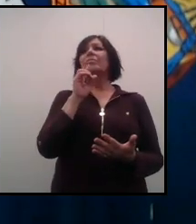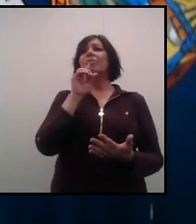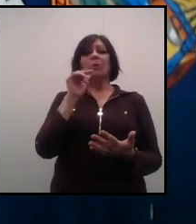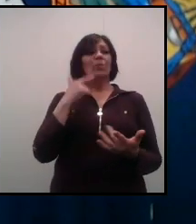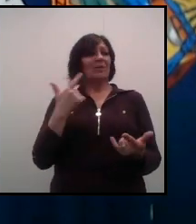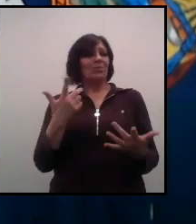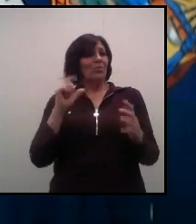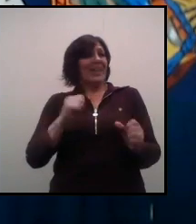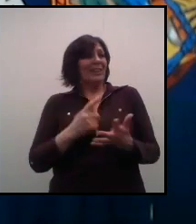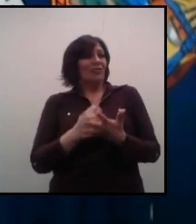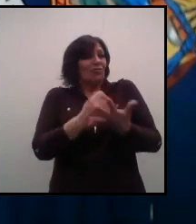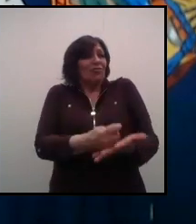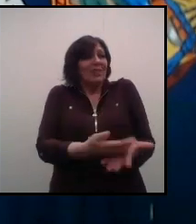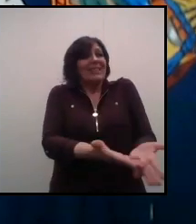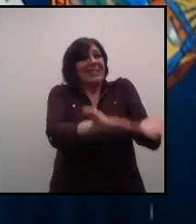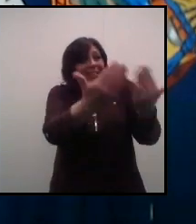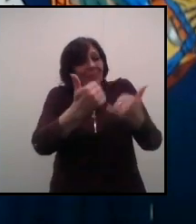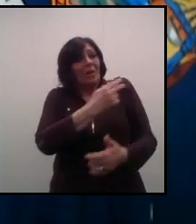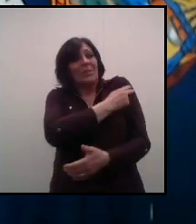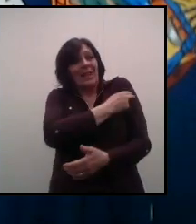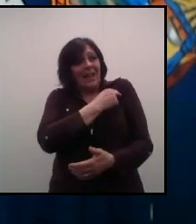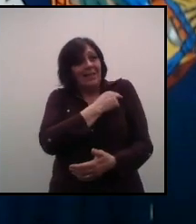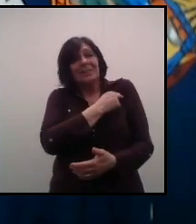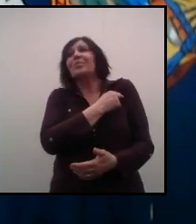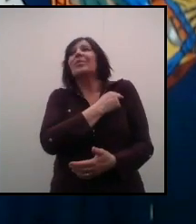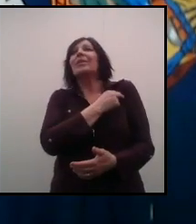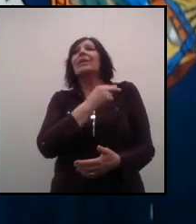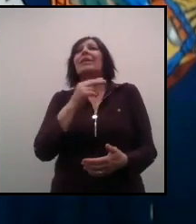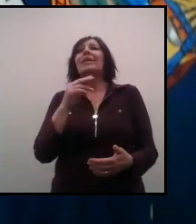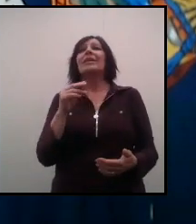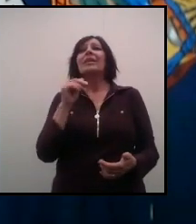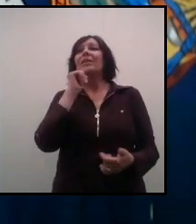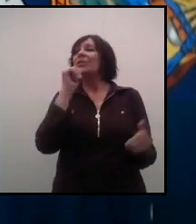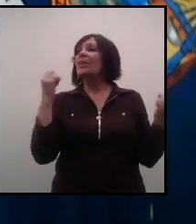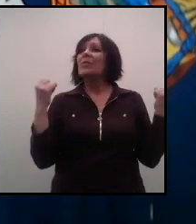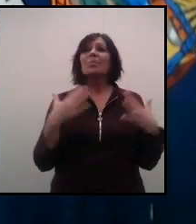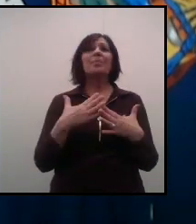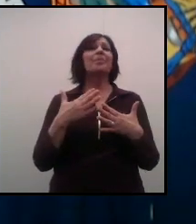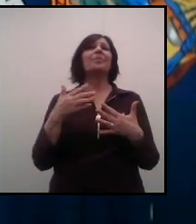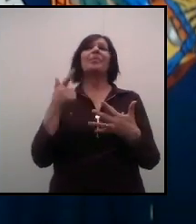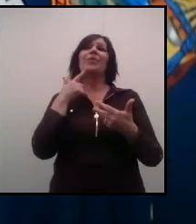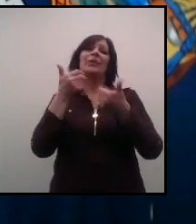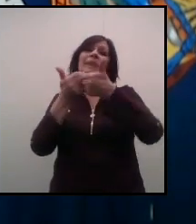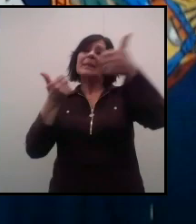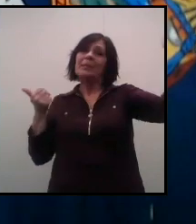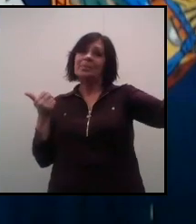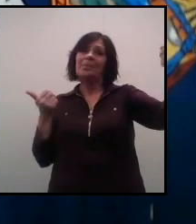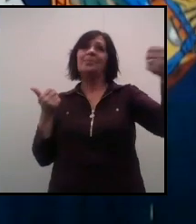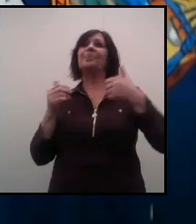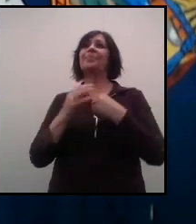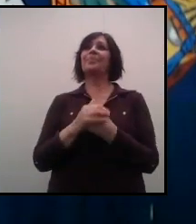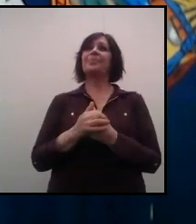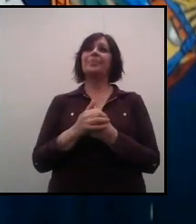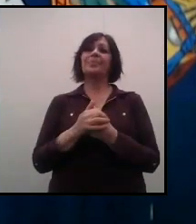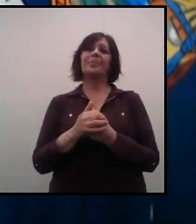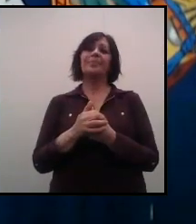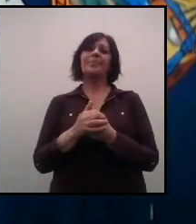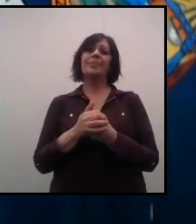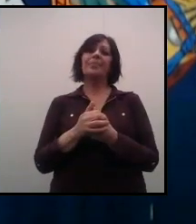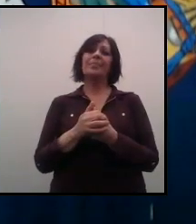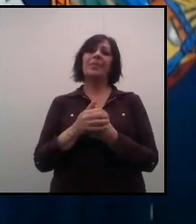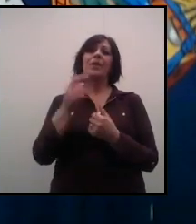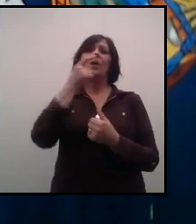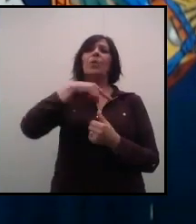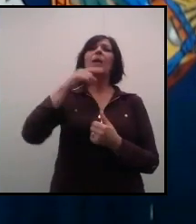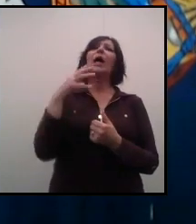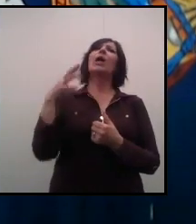effective treatment. Versus the low numbers of admissions and emergency department visits in the hospital. We